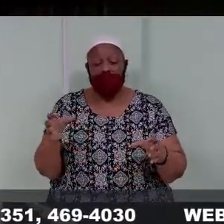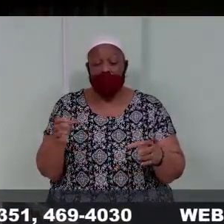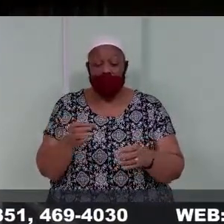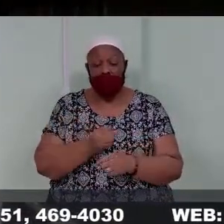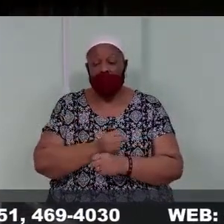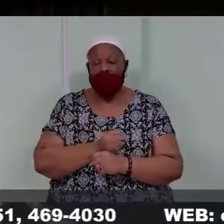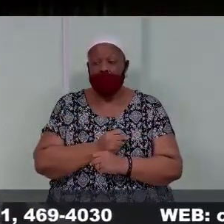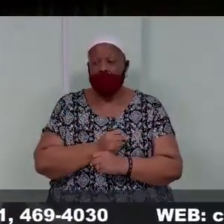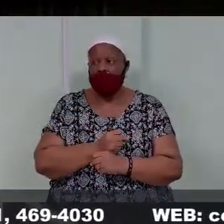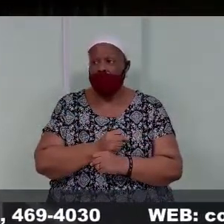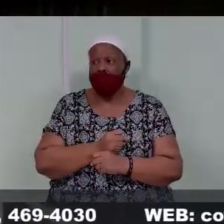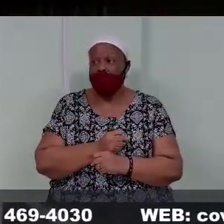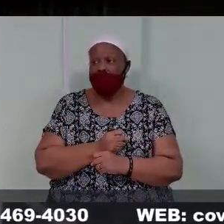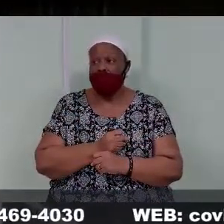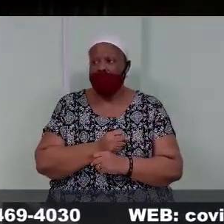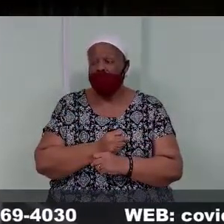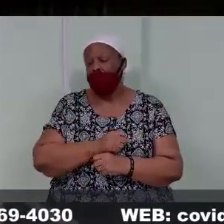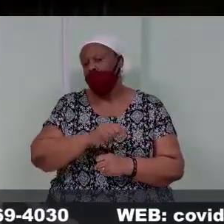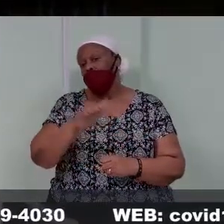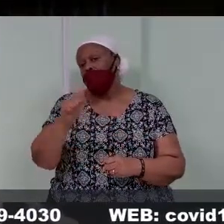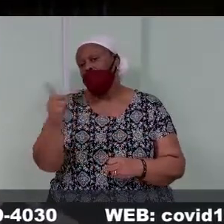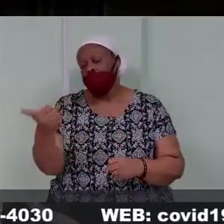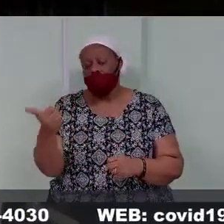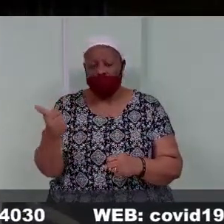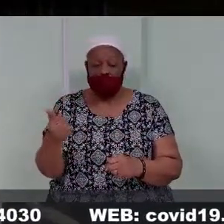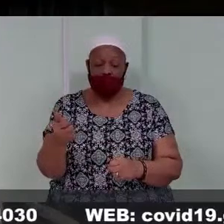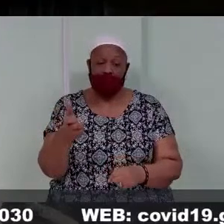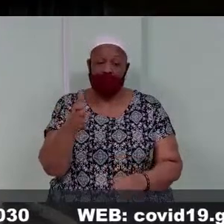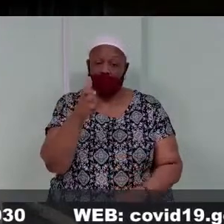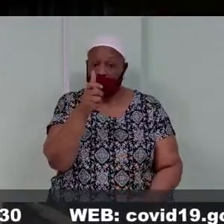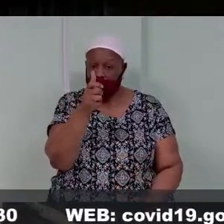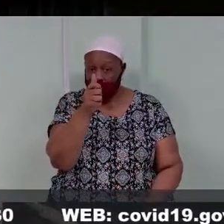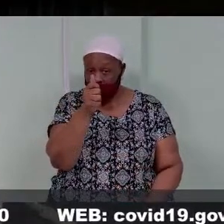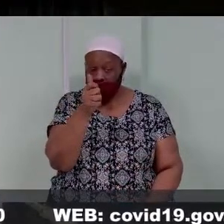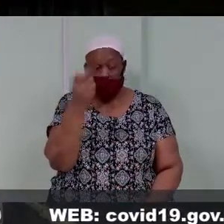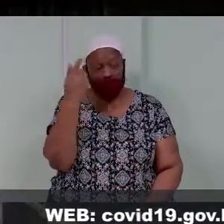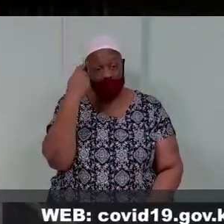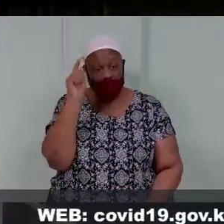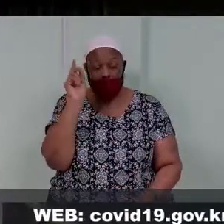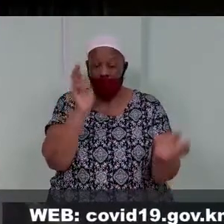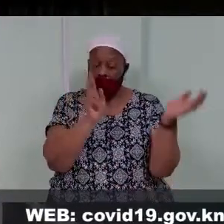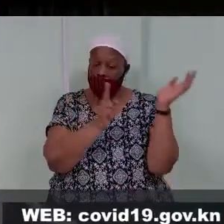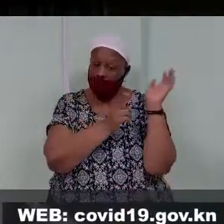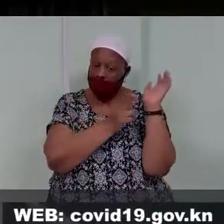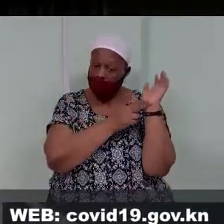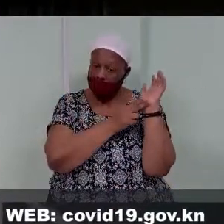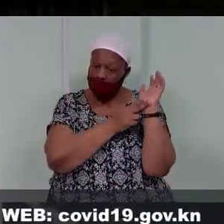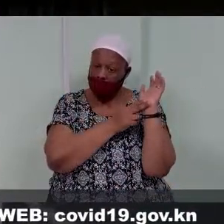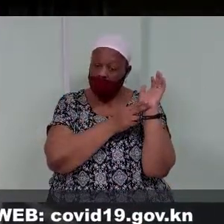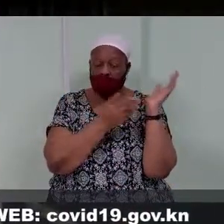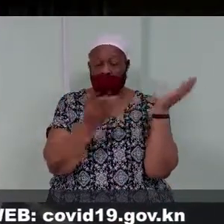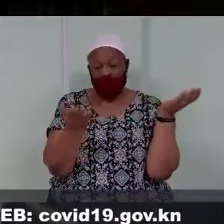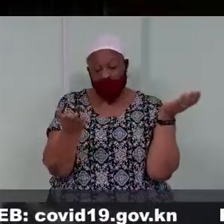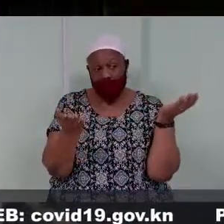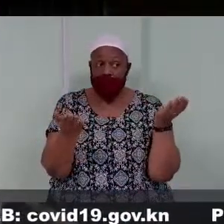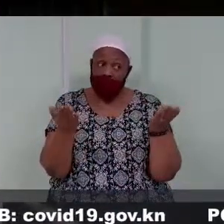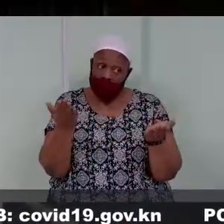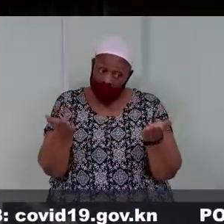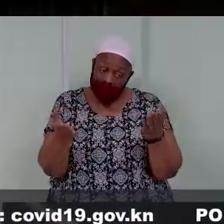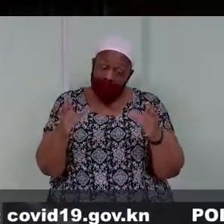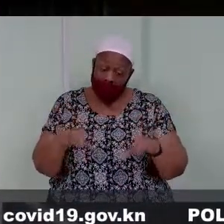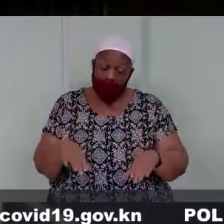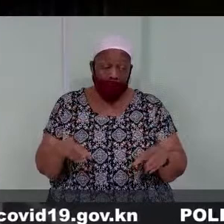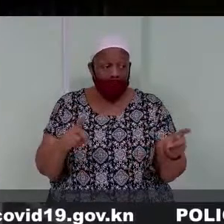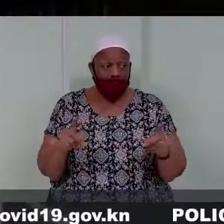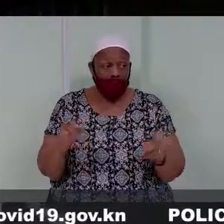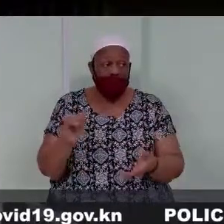invest in another set of infrared thermometers specifically designed to take temperature at the